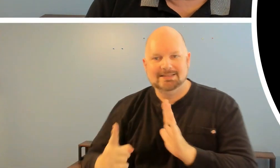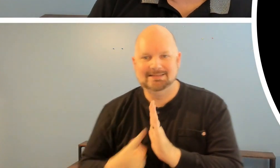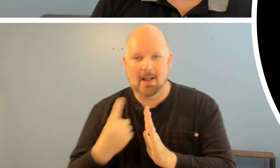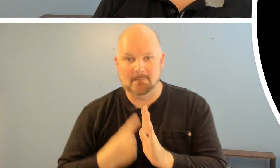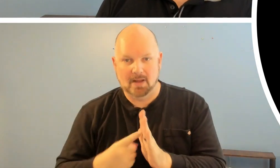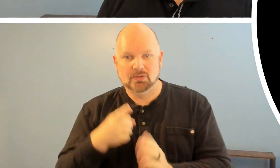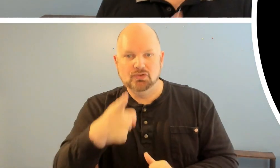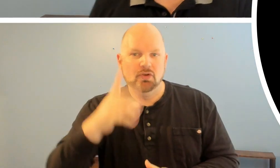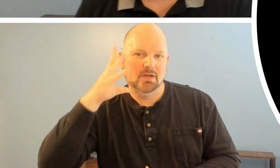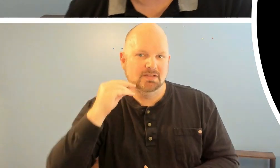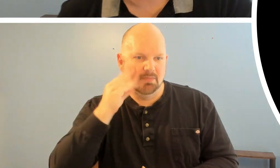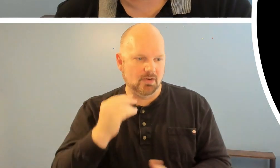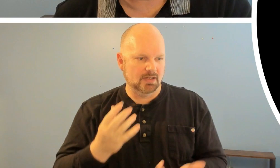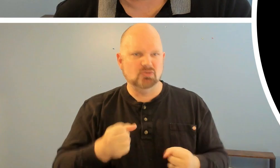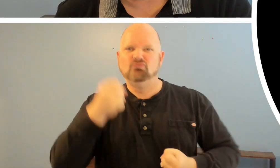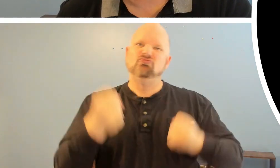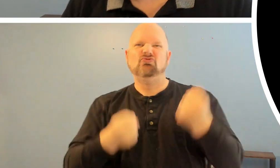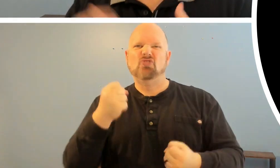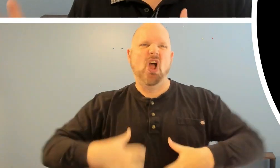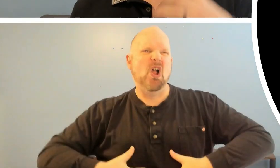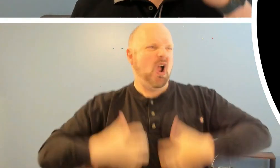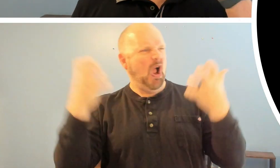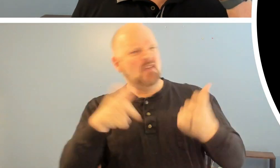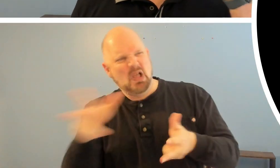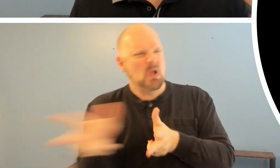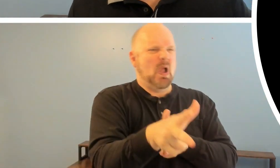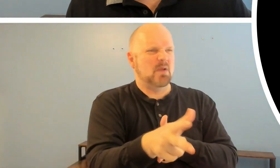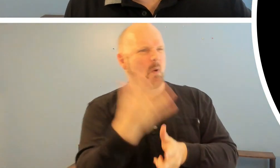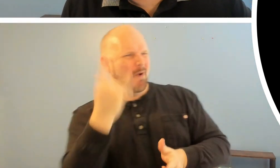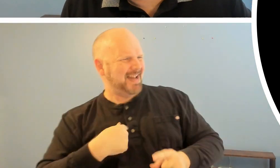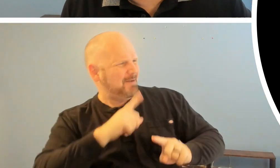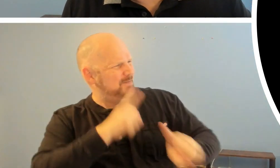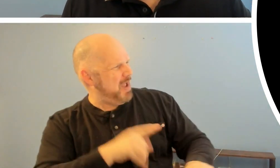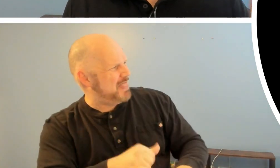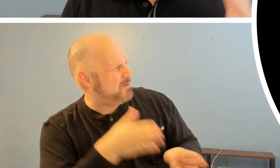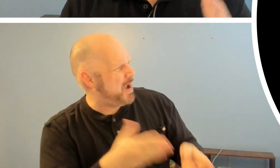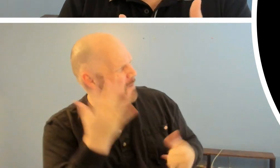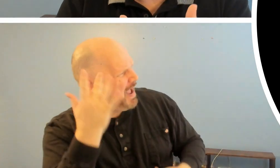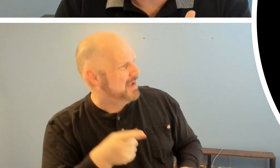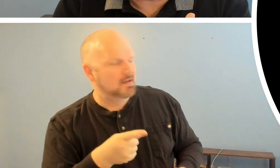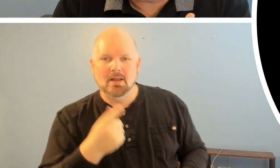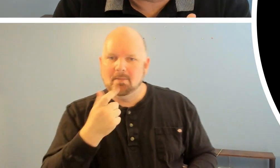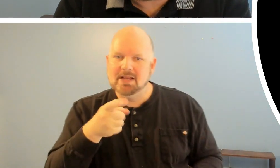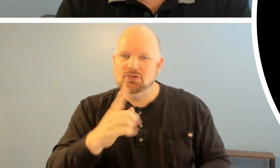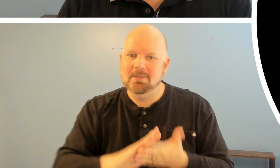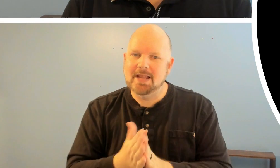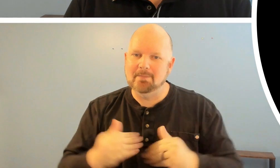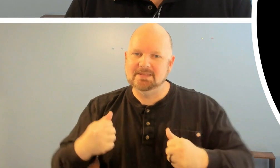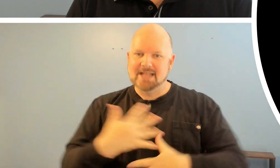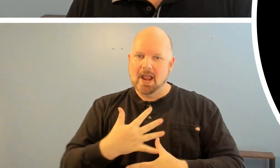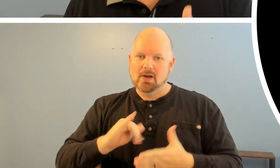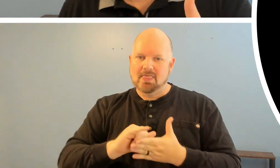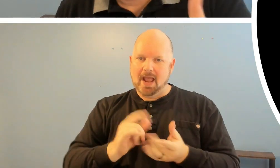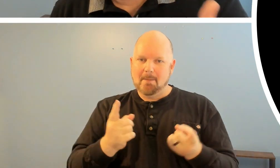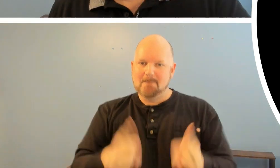why sometimes you've experienced road rage that later you're like, oh man, why did I respond that way? It's because you got scared in the